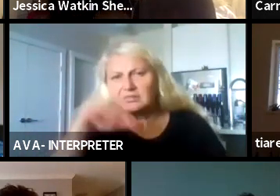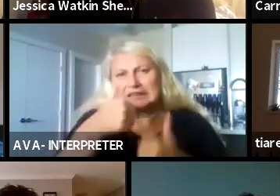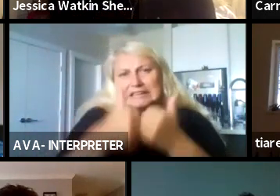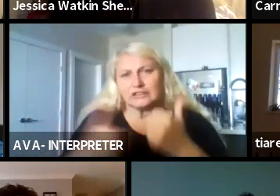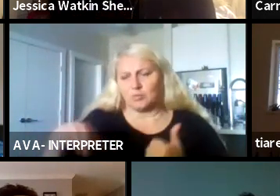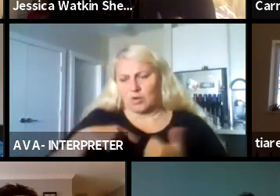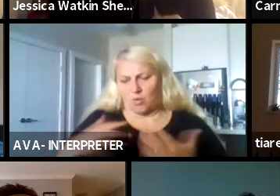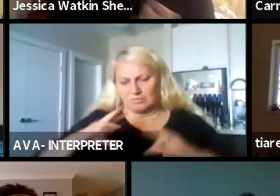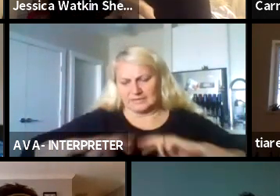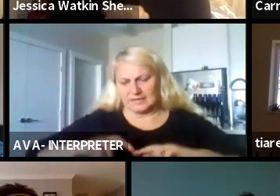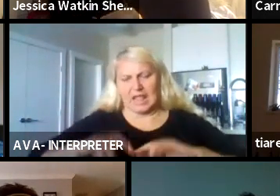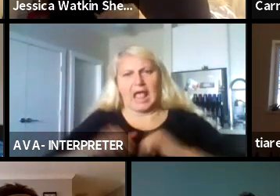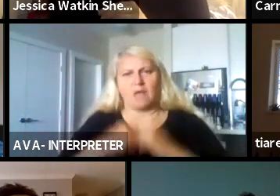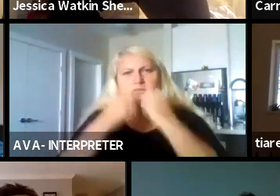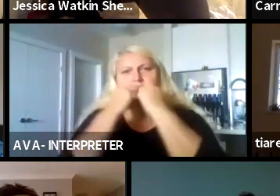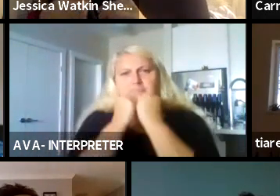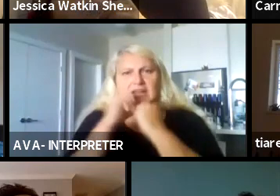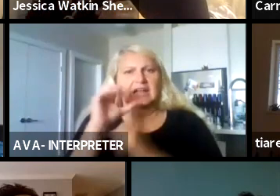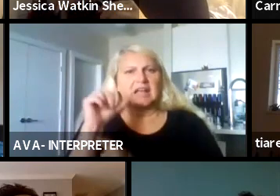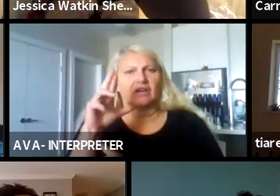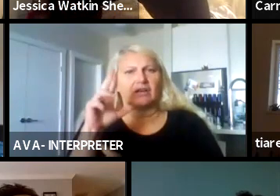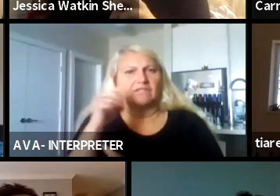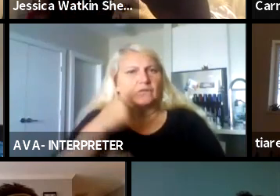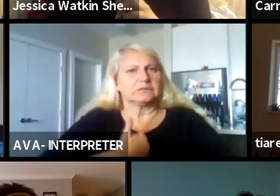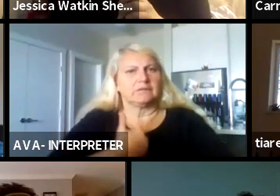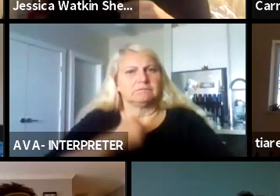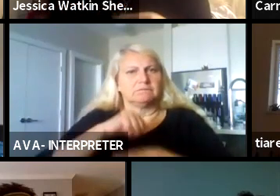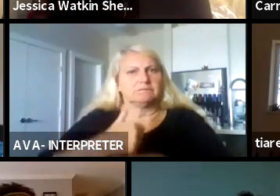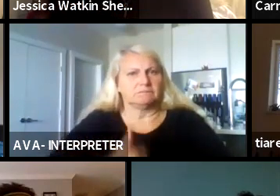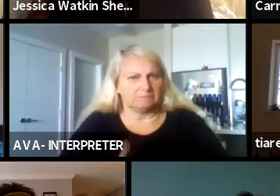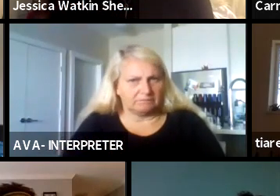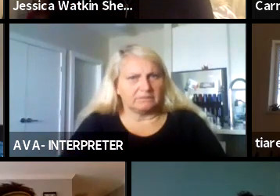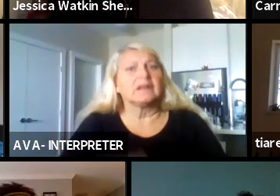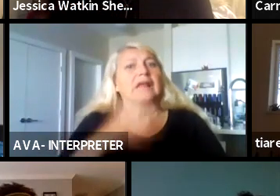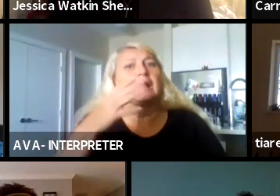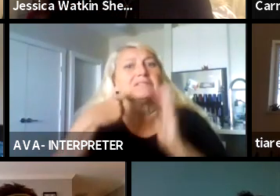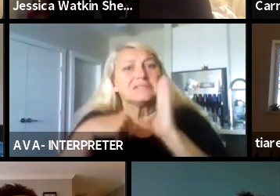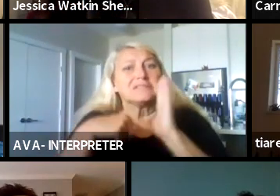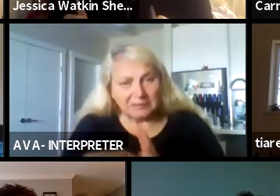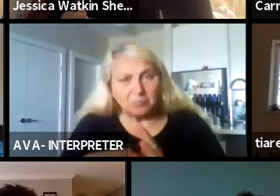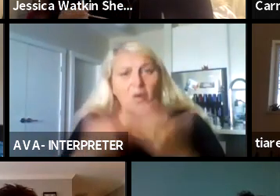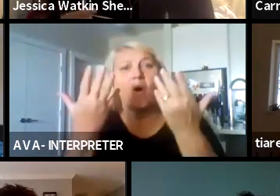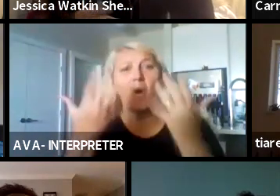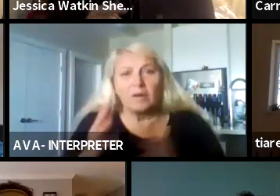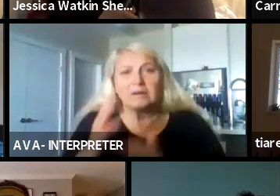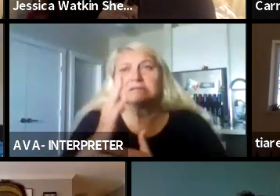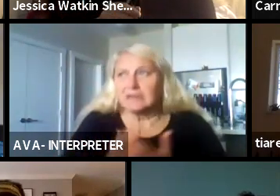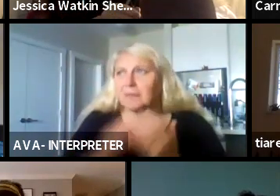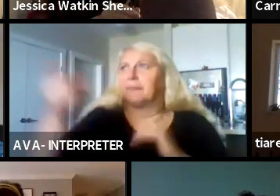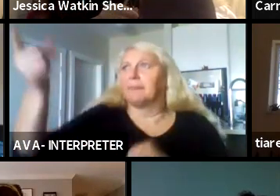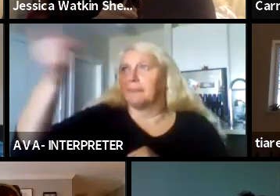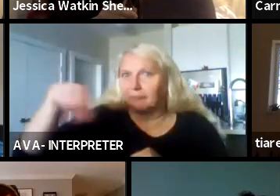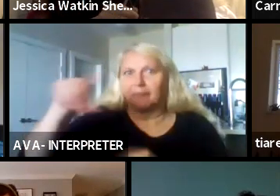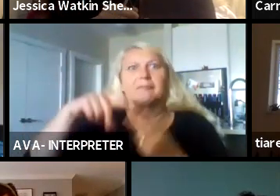ourselves that we want to honor, including those care practices that have been pathologized but done important